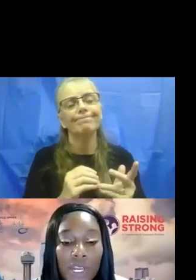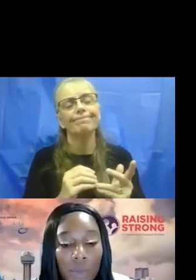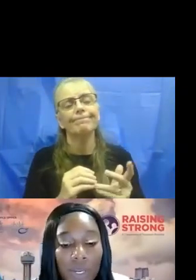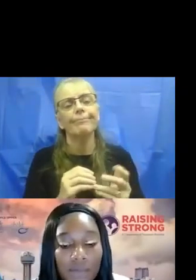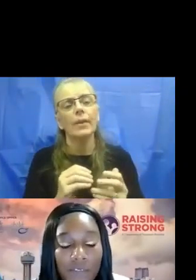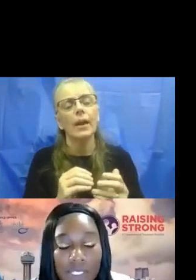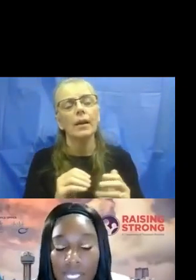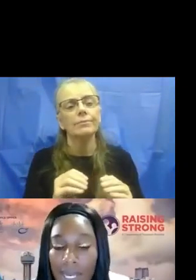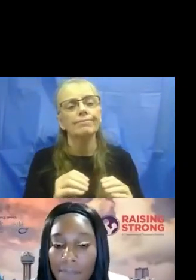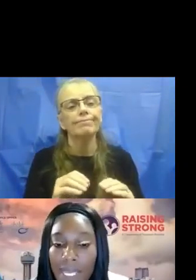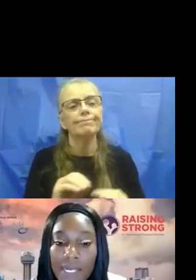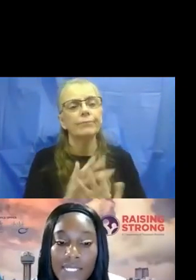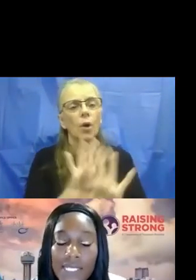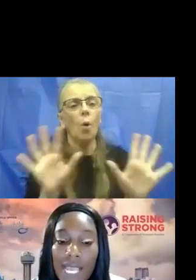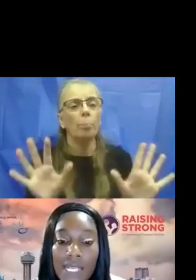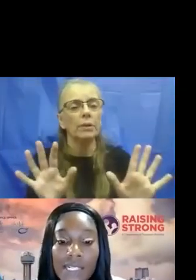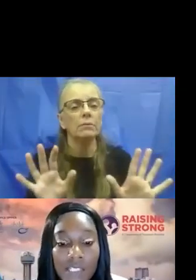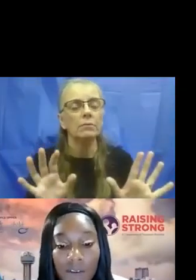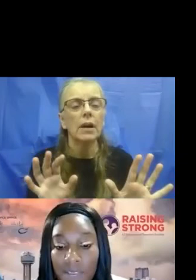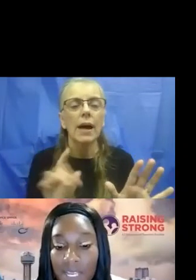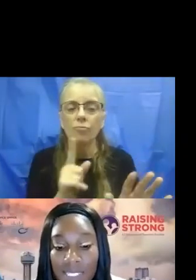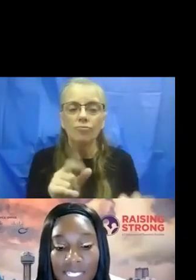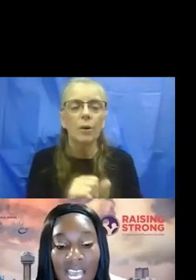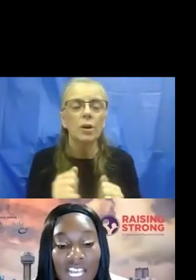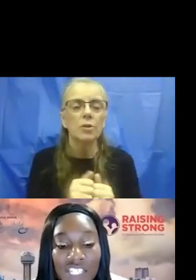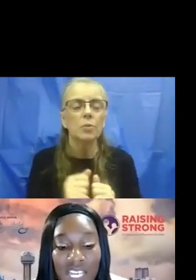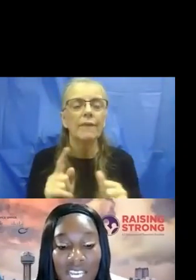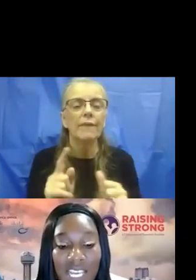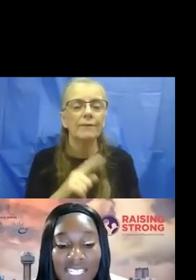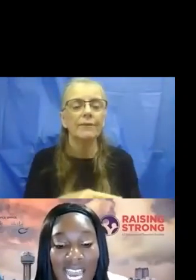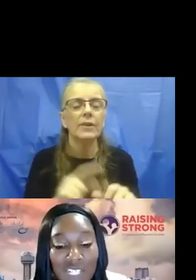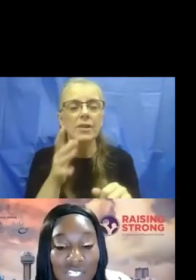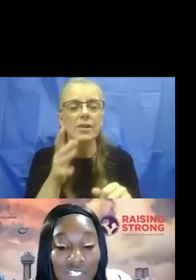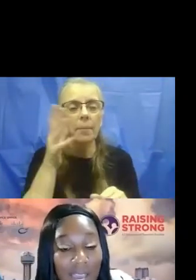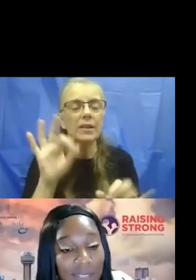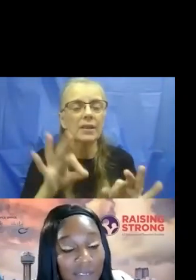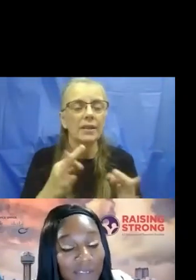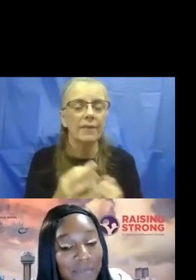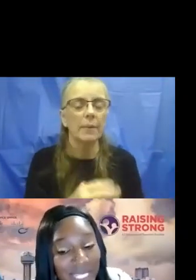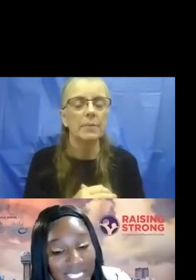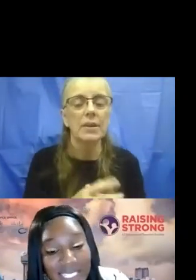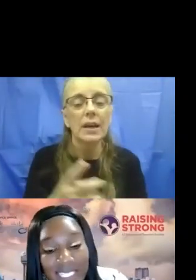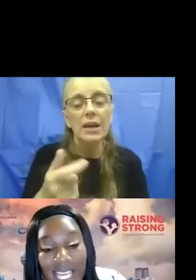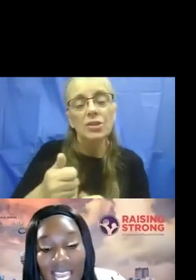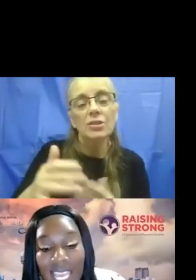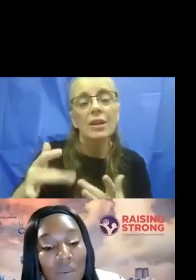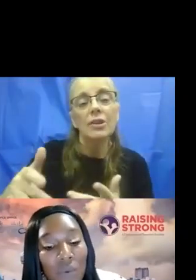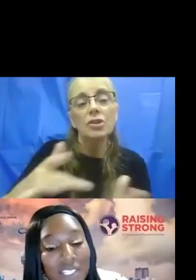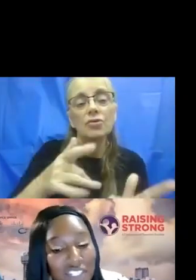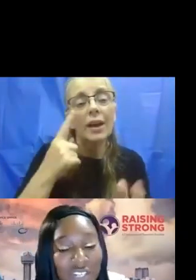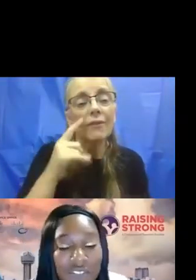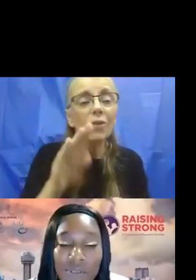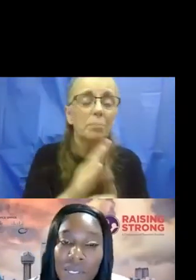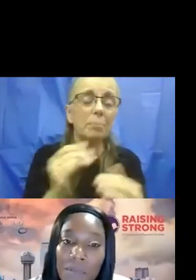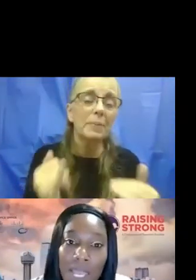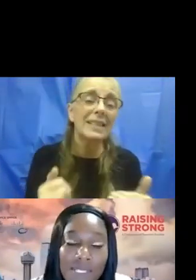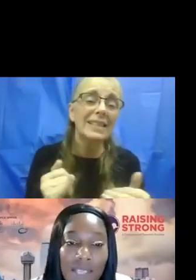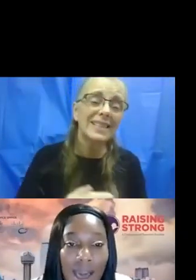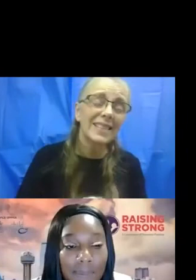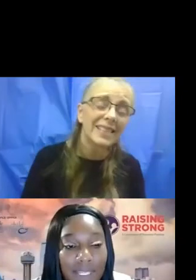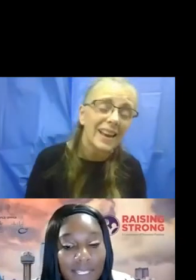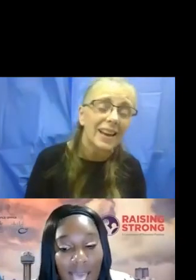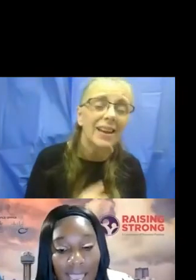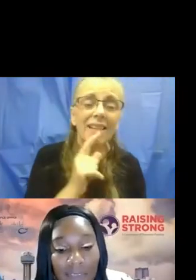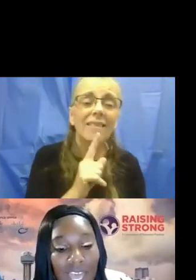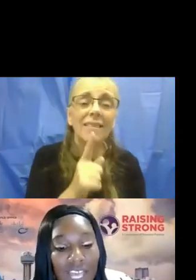and working with first-time parents and their families. She is actually traveling for business today and wasn't sure she was going to be able